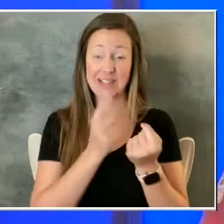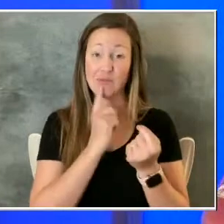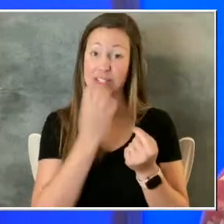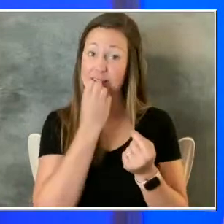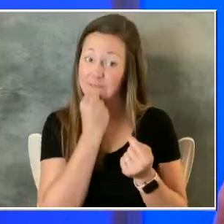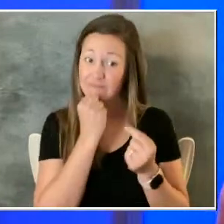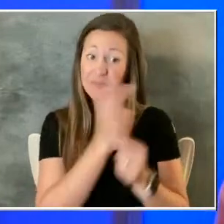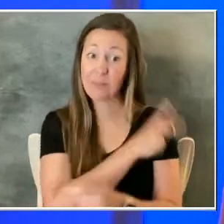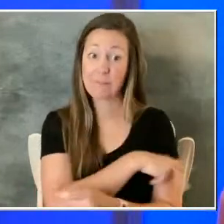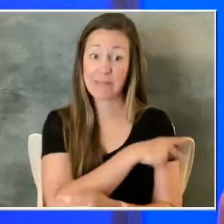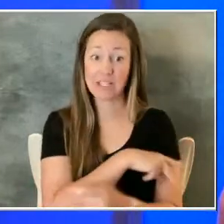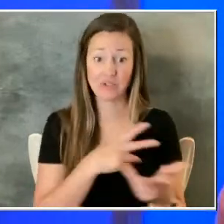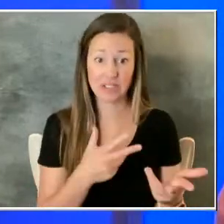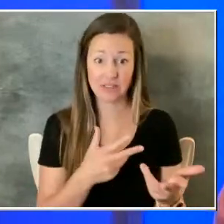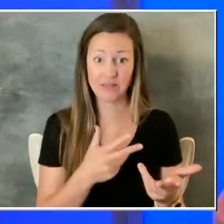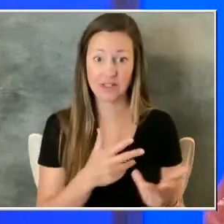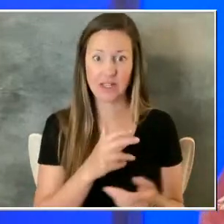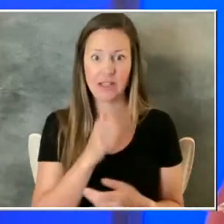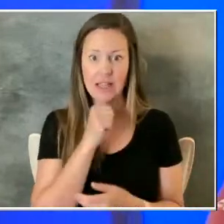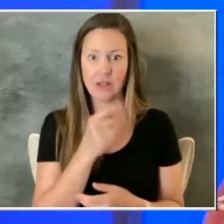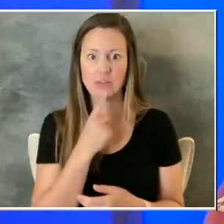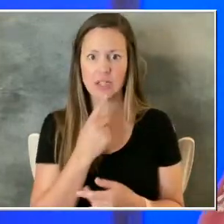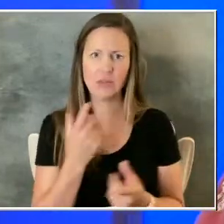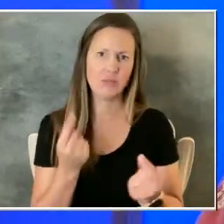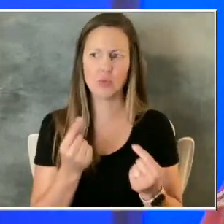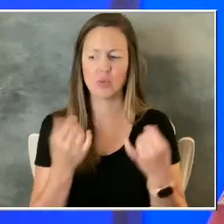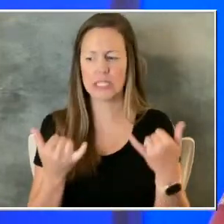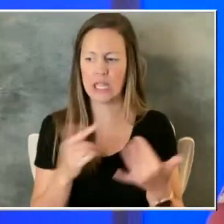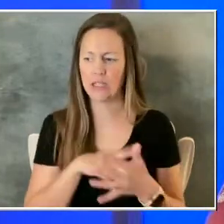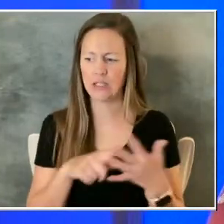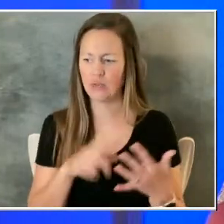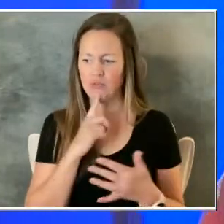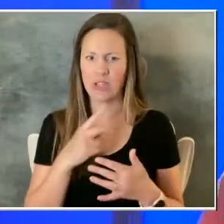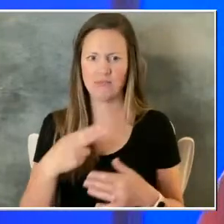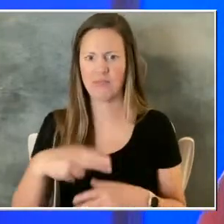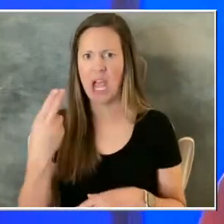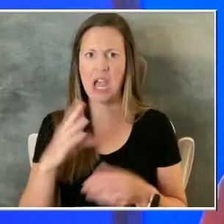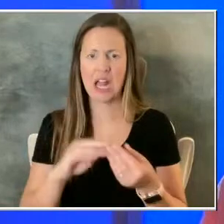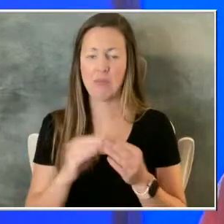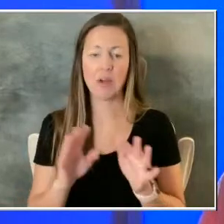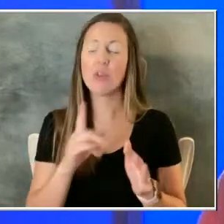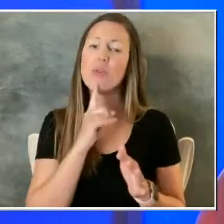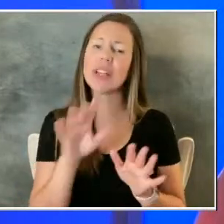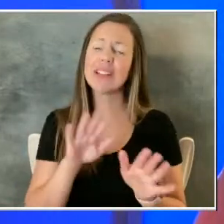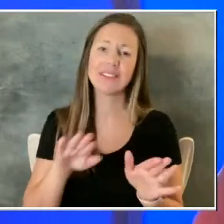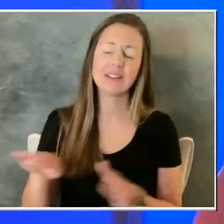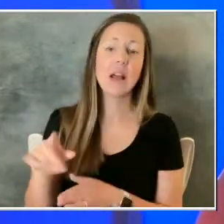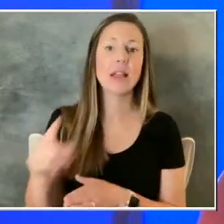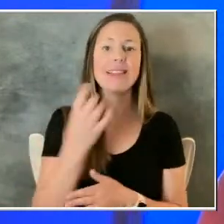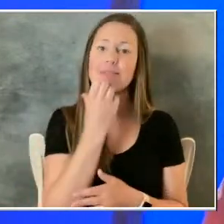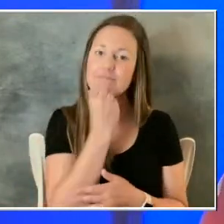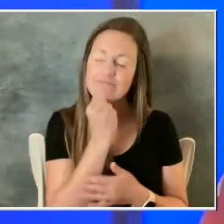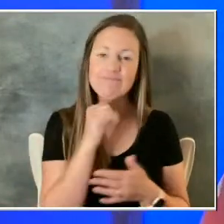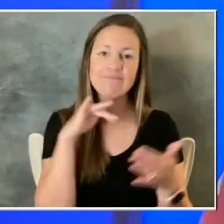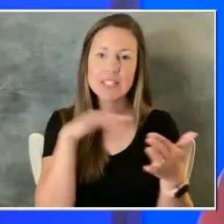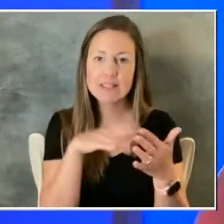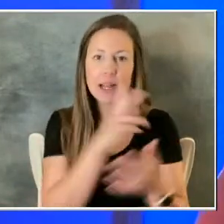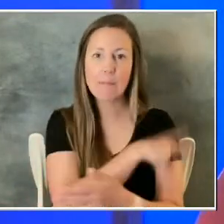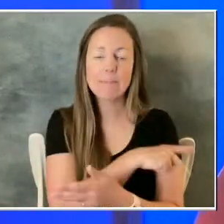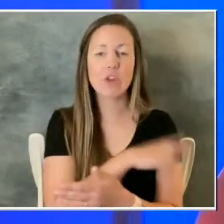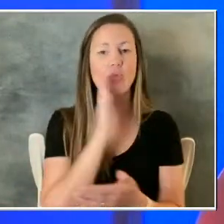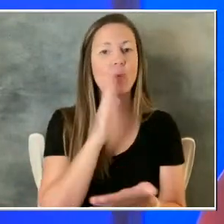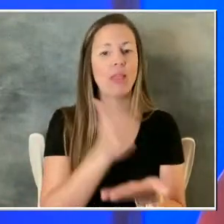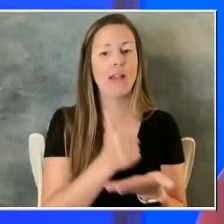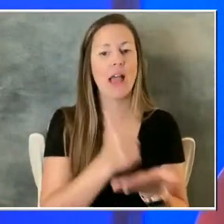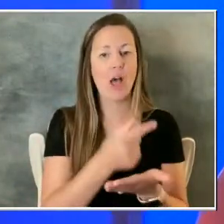they just don't say, hey, what'd you do today to get off, so high in your glucose? They really care. They really study their patients, and they'll help you get a restart.